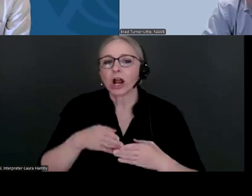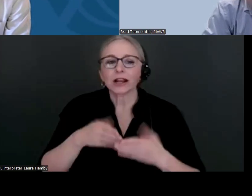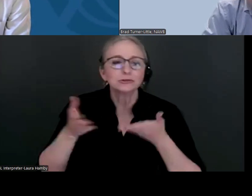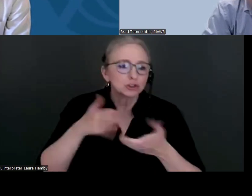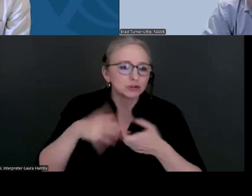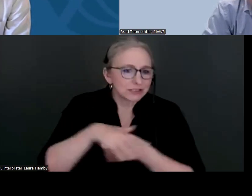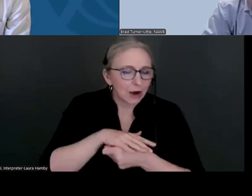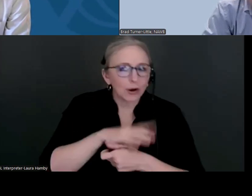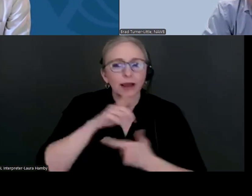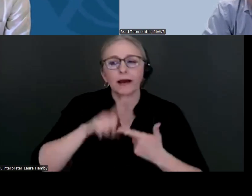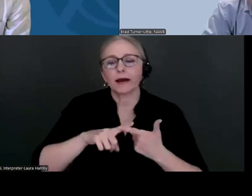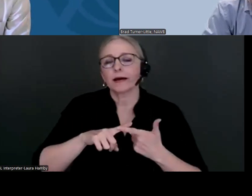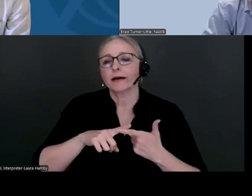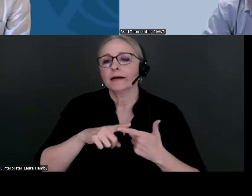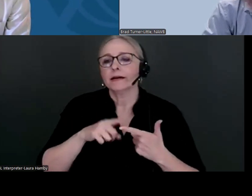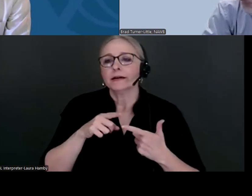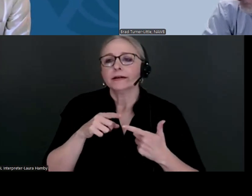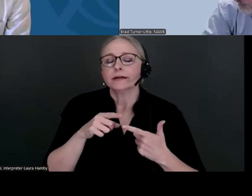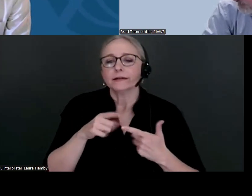and